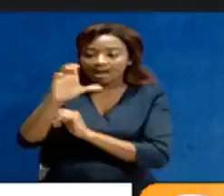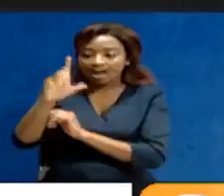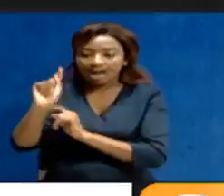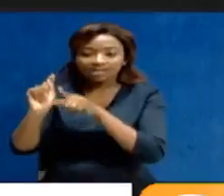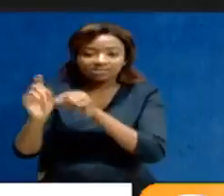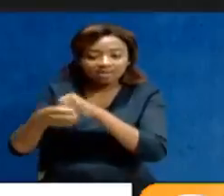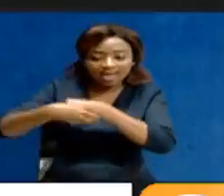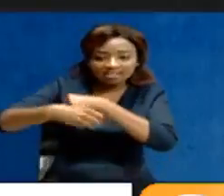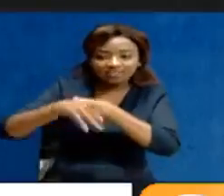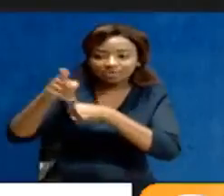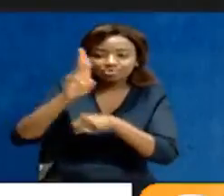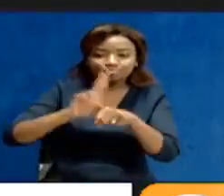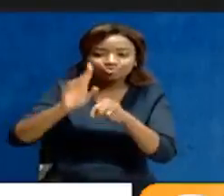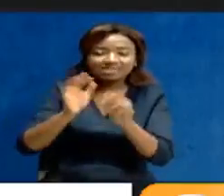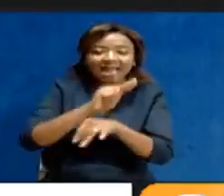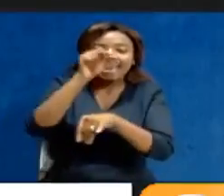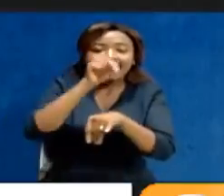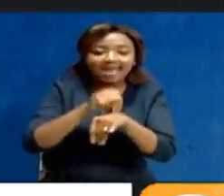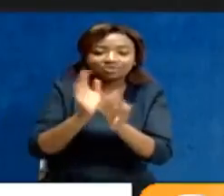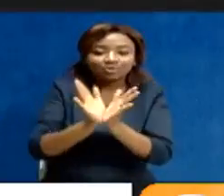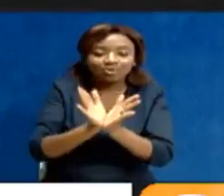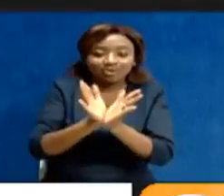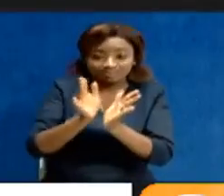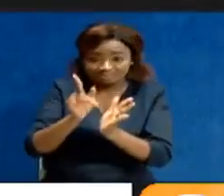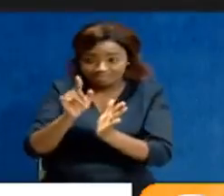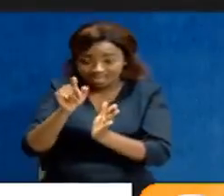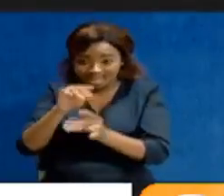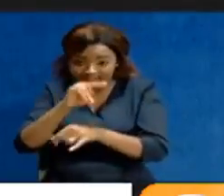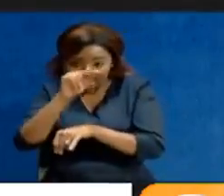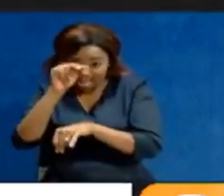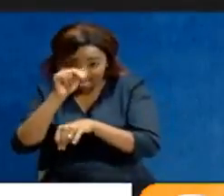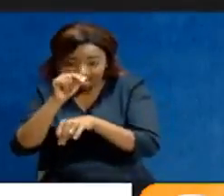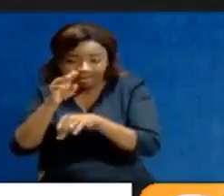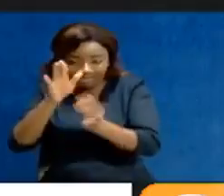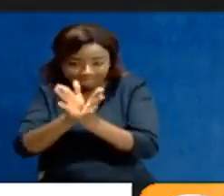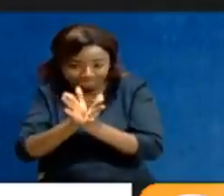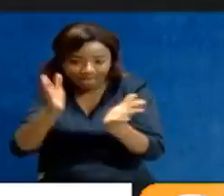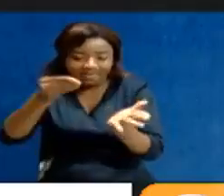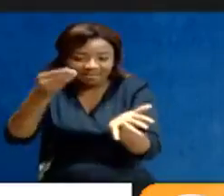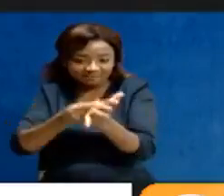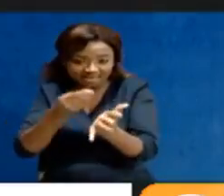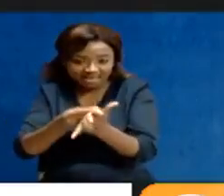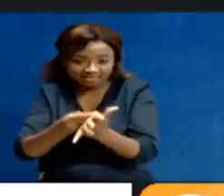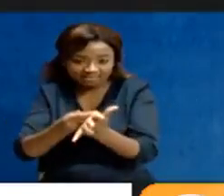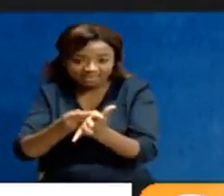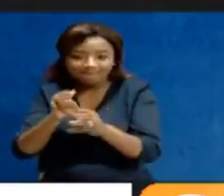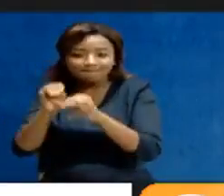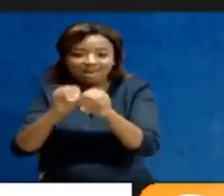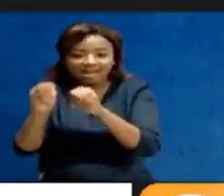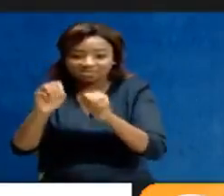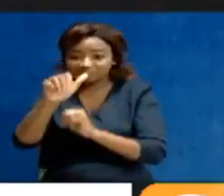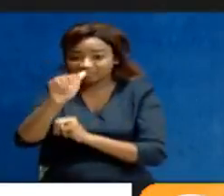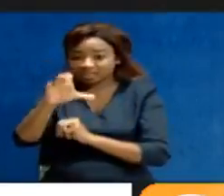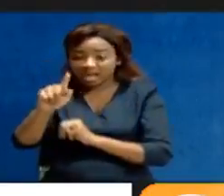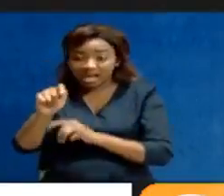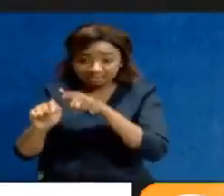how you use national allocation money for emergency, and also in the county government, I don't think